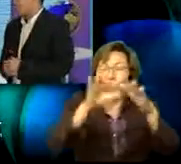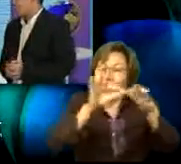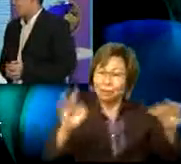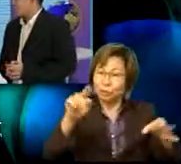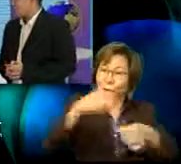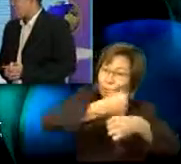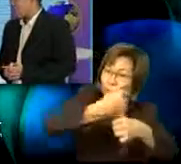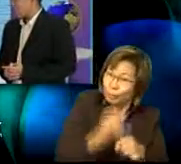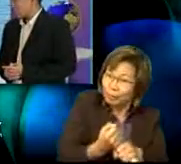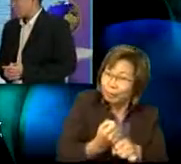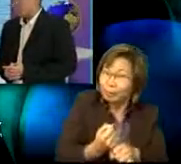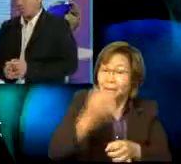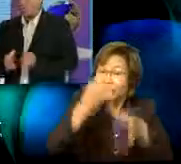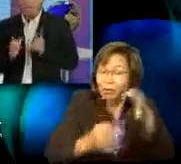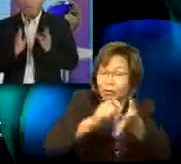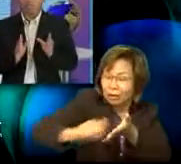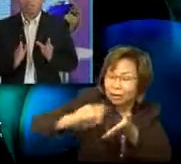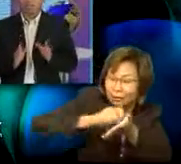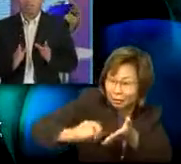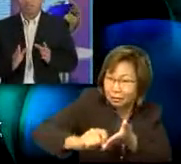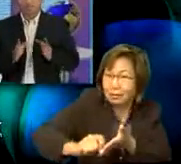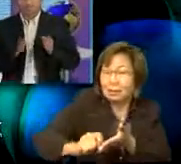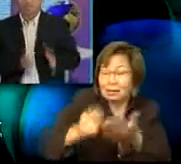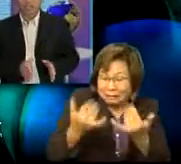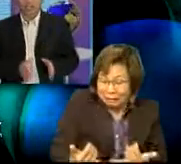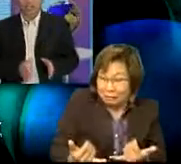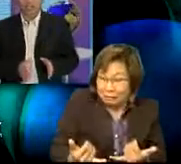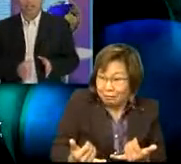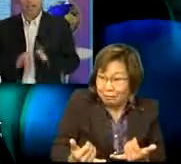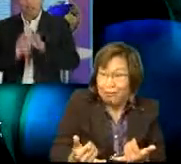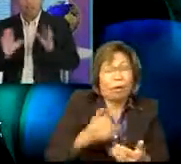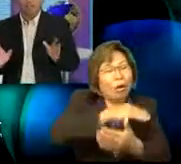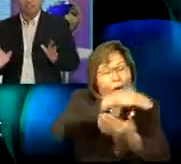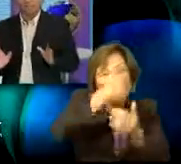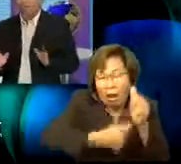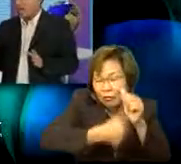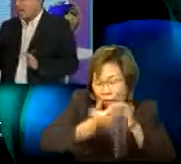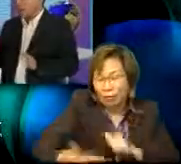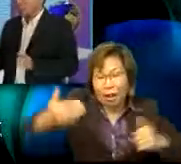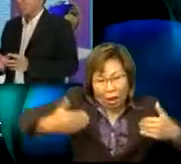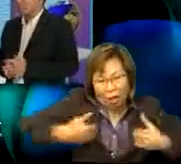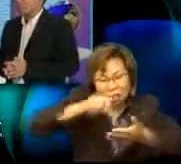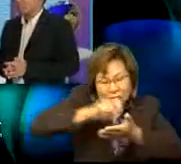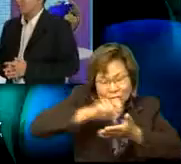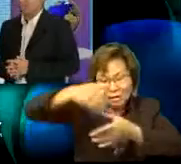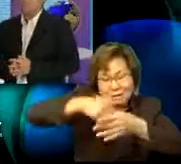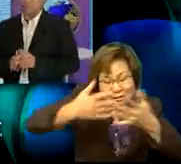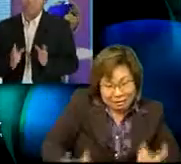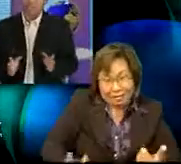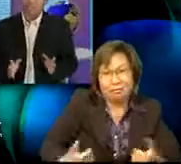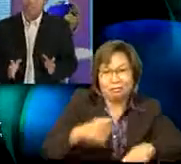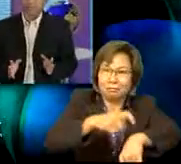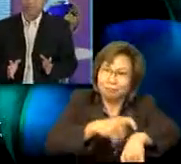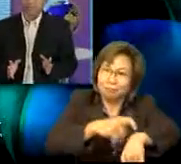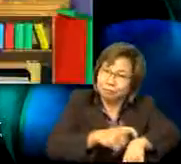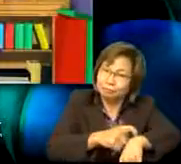all the sentences you make. If you're writing in the present tense, everything has to be written in the